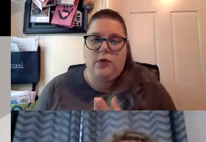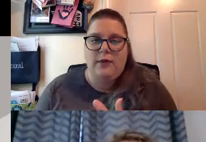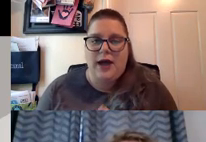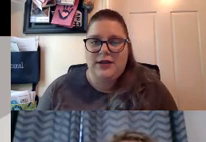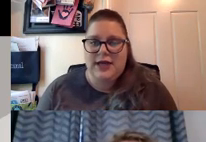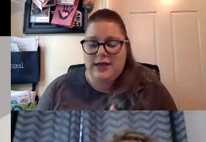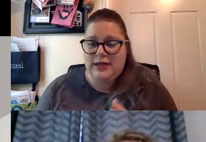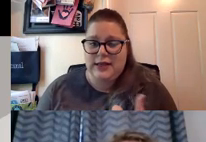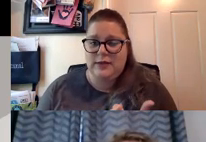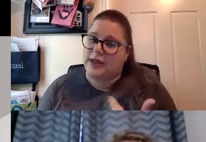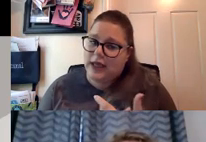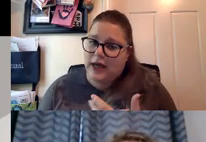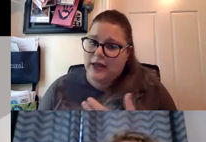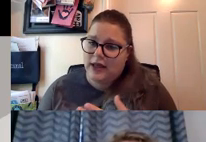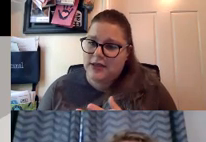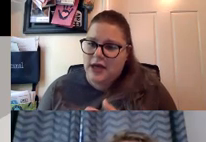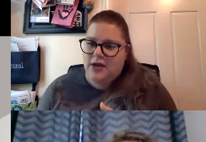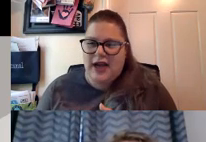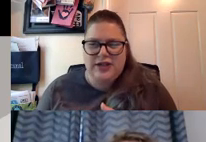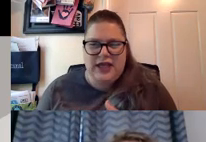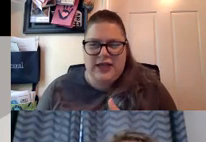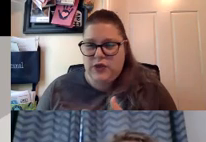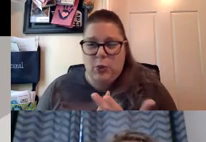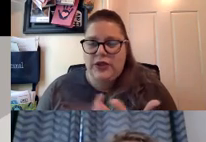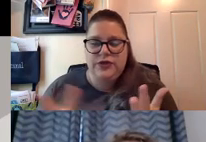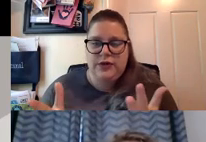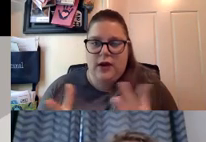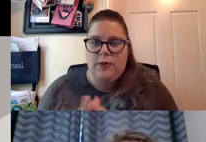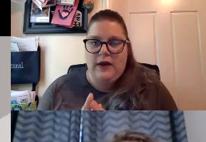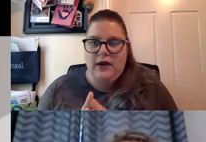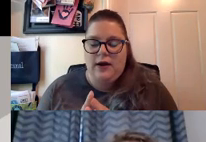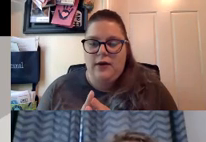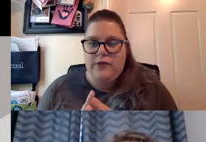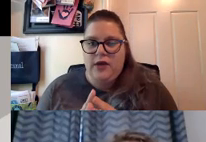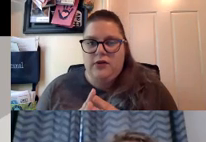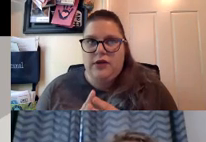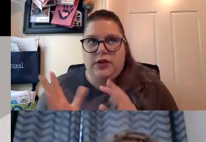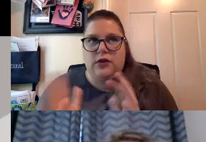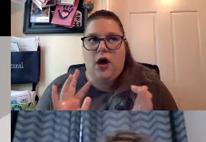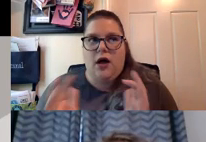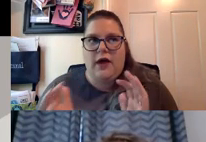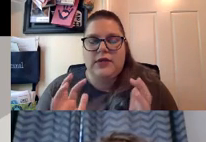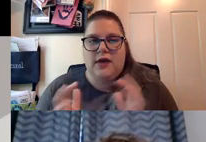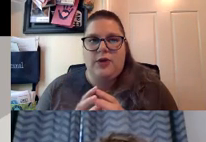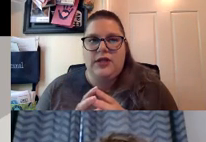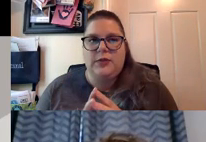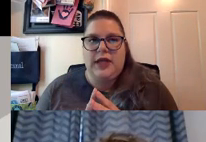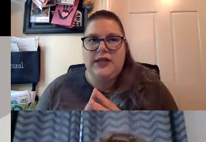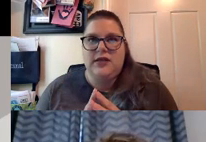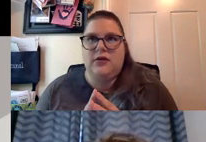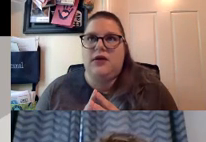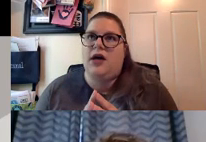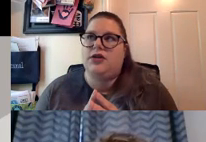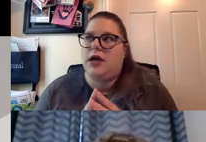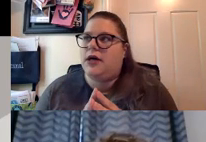the web content accessibility guidelines. They're actually at like 2.2 now, but the law that was kind of put into